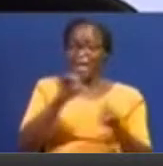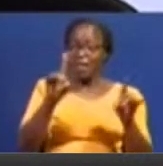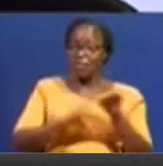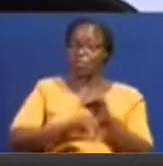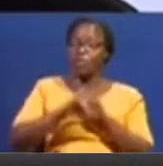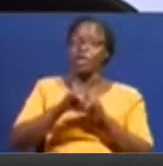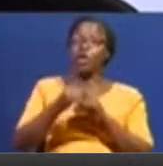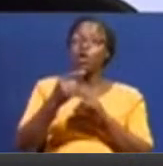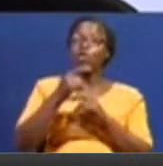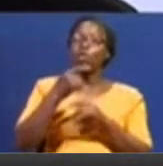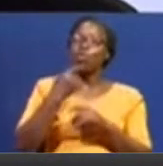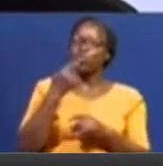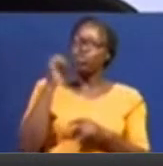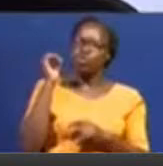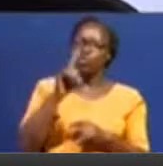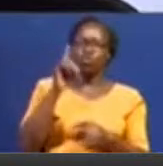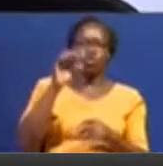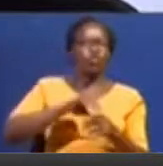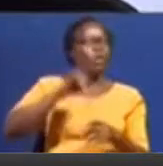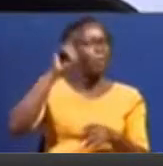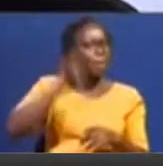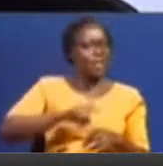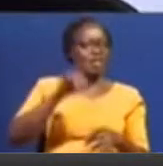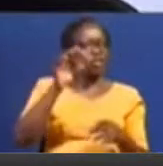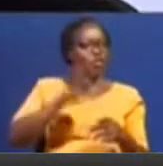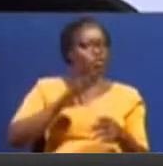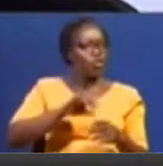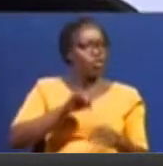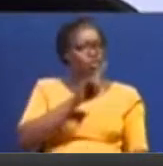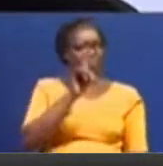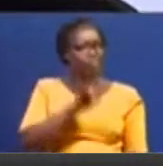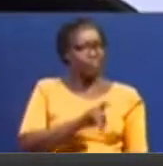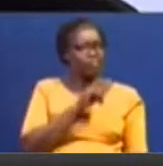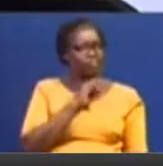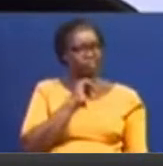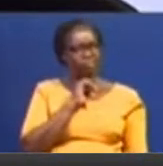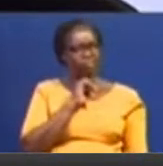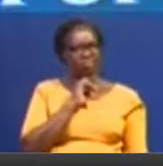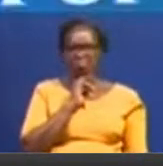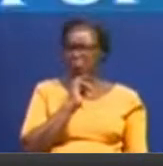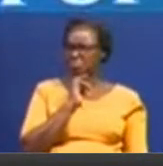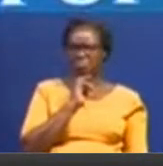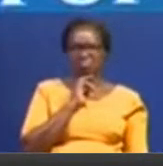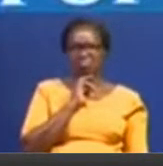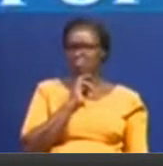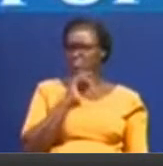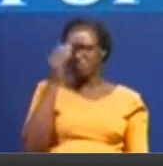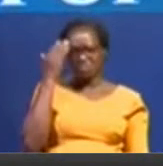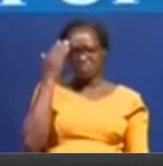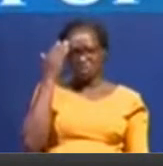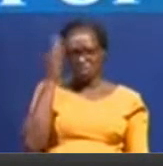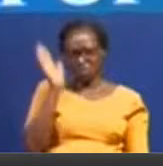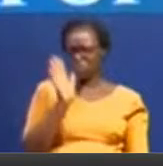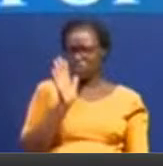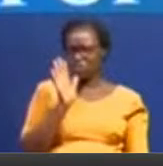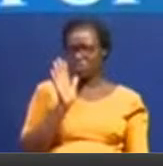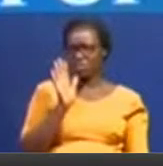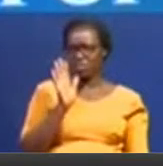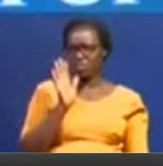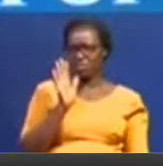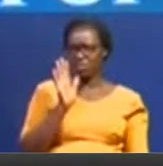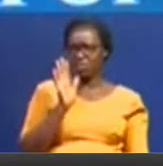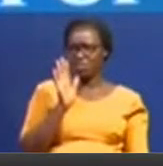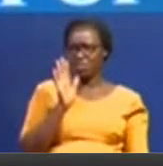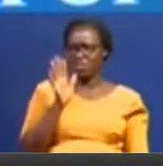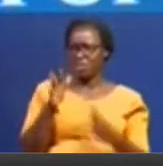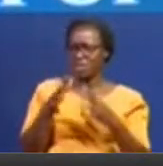who ought to vote must vote? I'm not aware of any, but although the US is